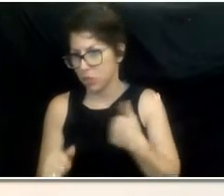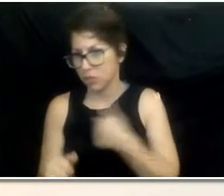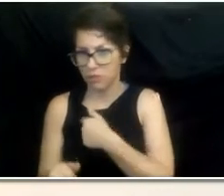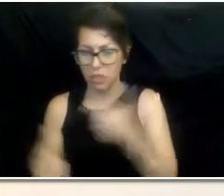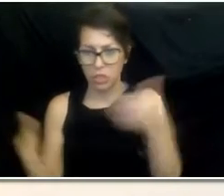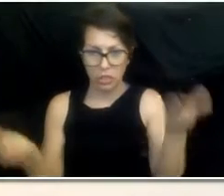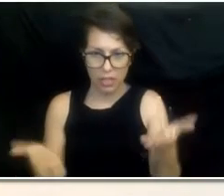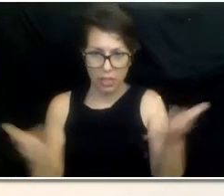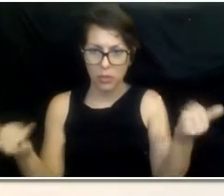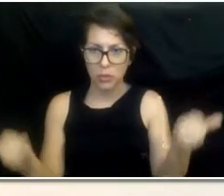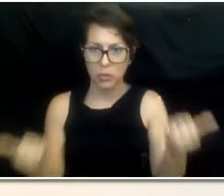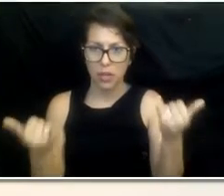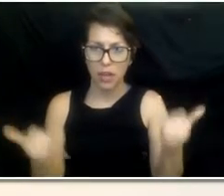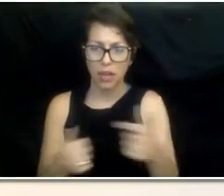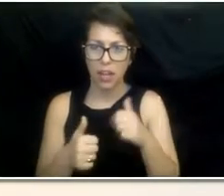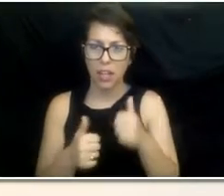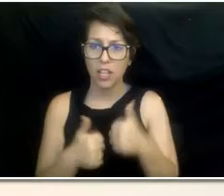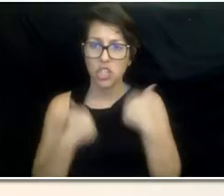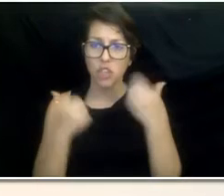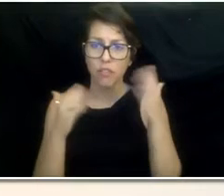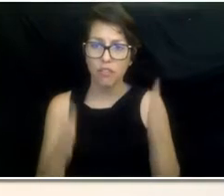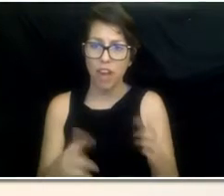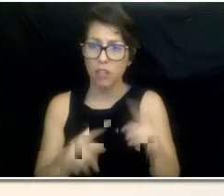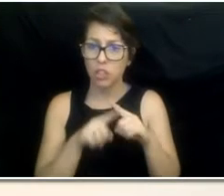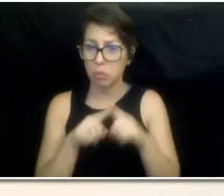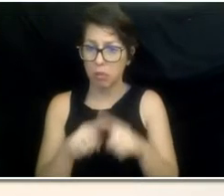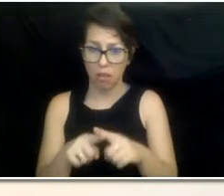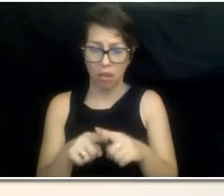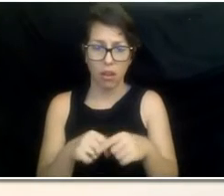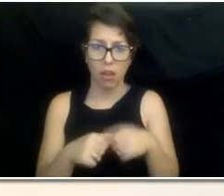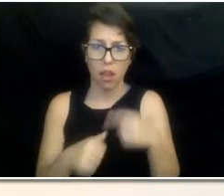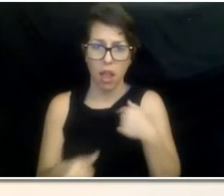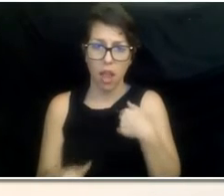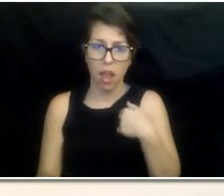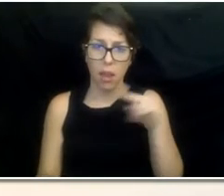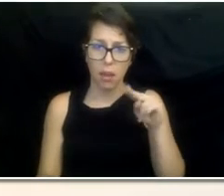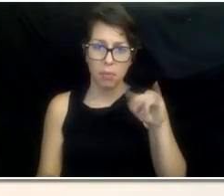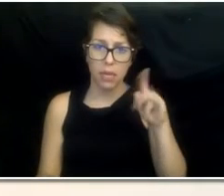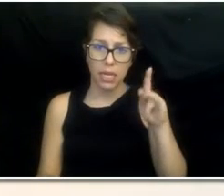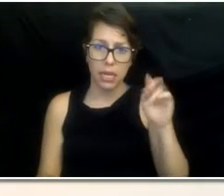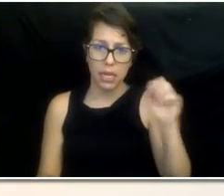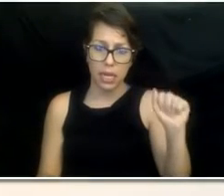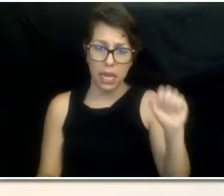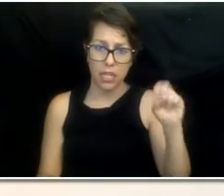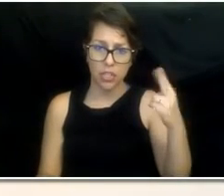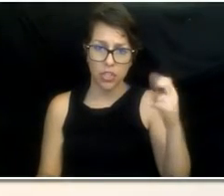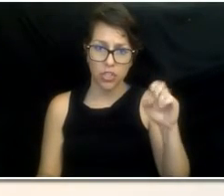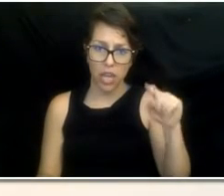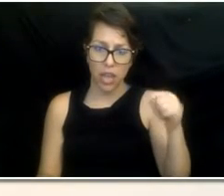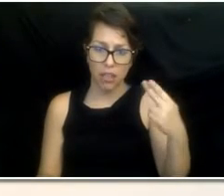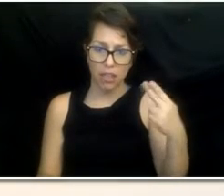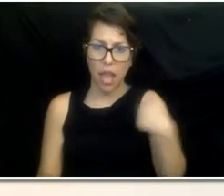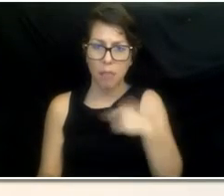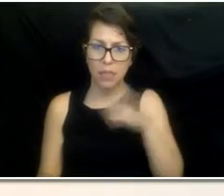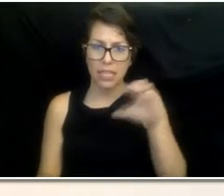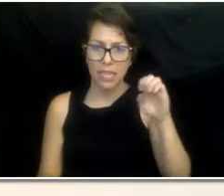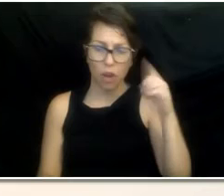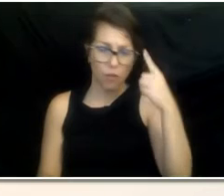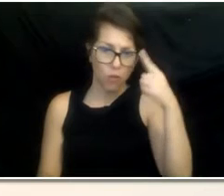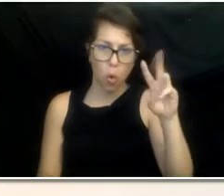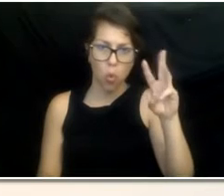survivors and beyond our Focus has been domestic violence sexual violence and human trafficking we also